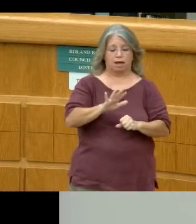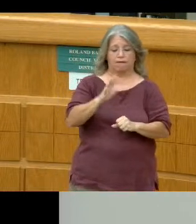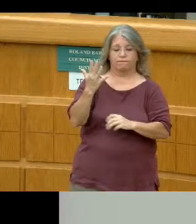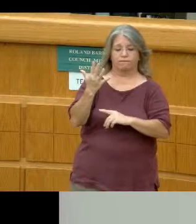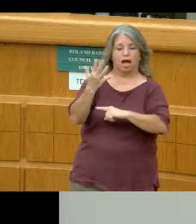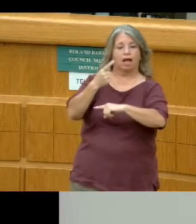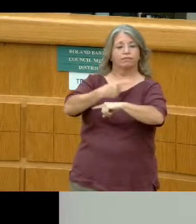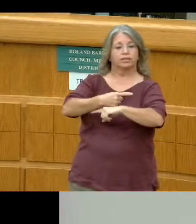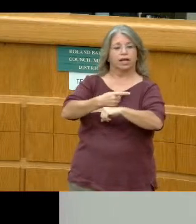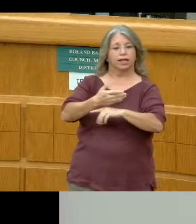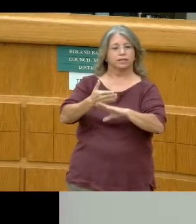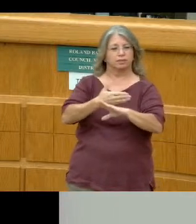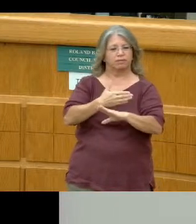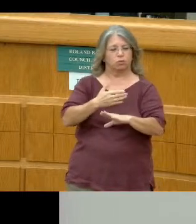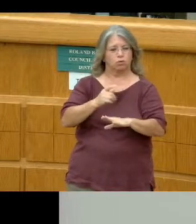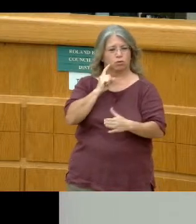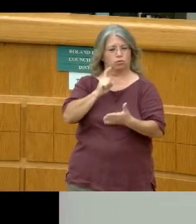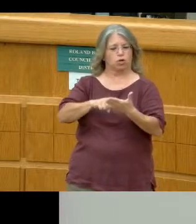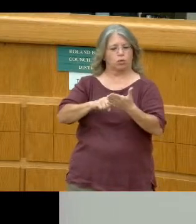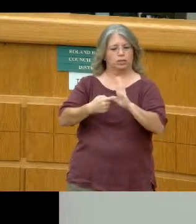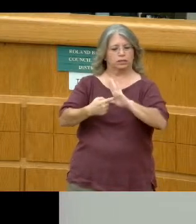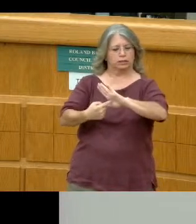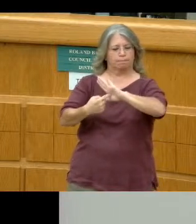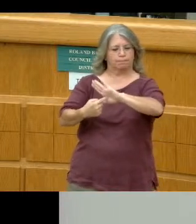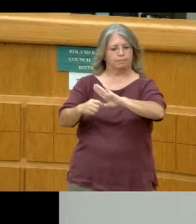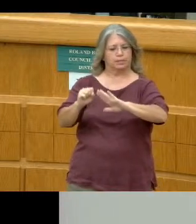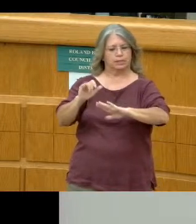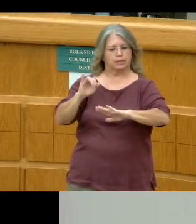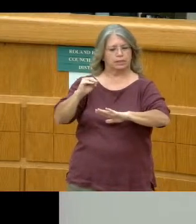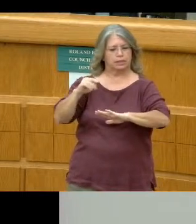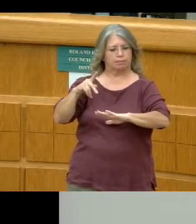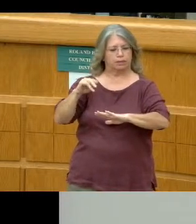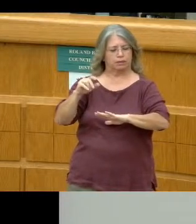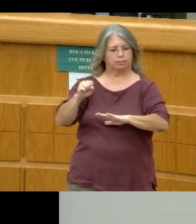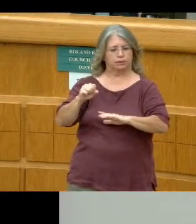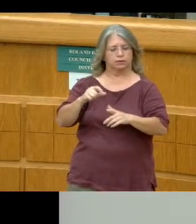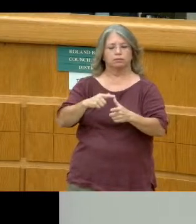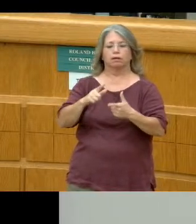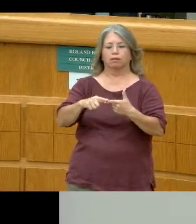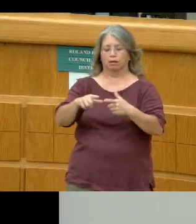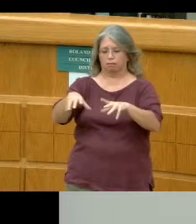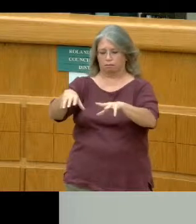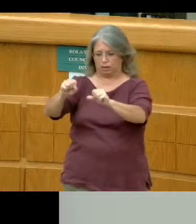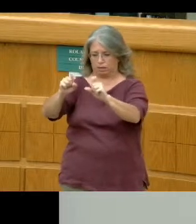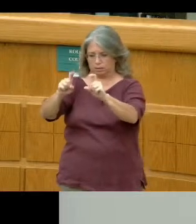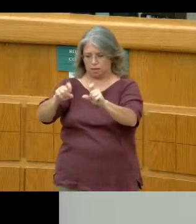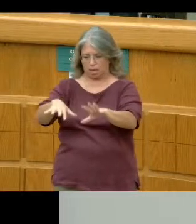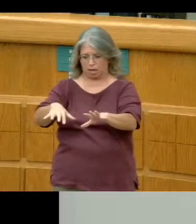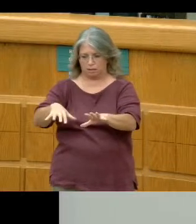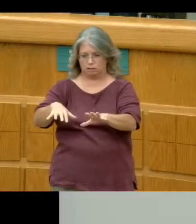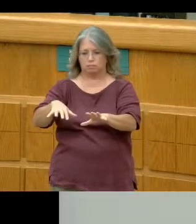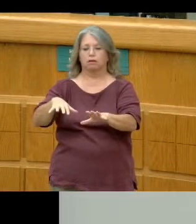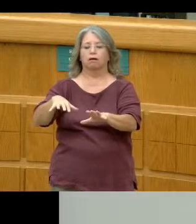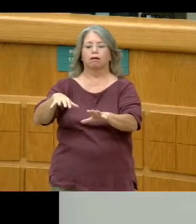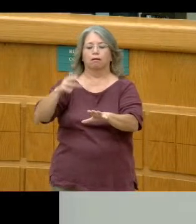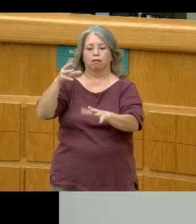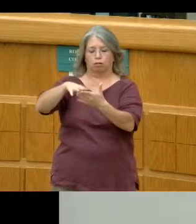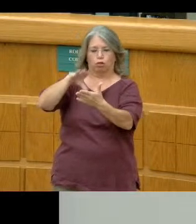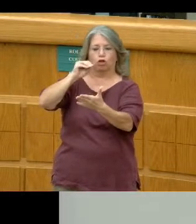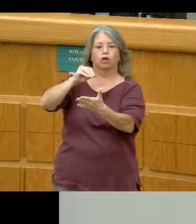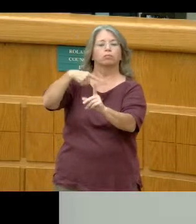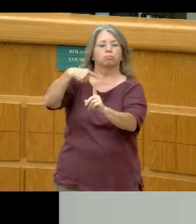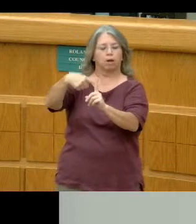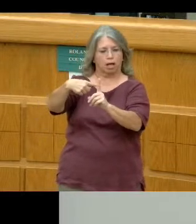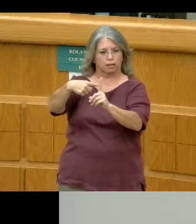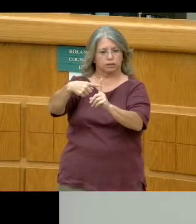might test positive. If you have a really negative reaction, you might end up in the hospital. And so we're going to look